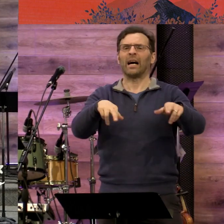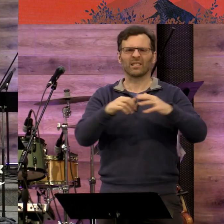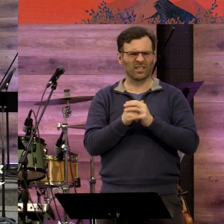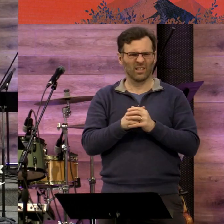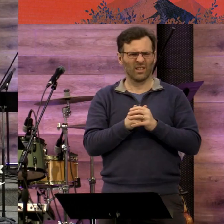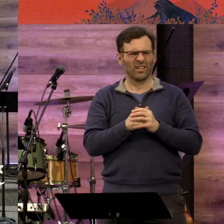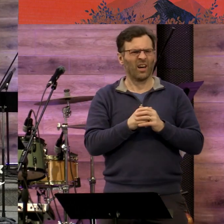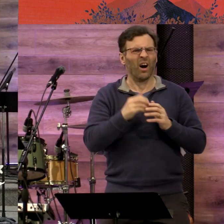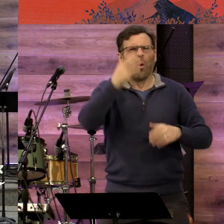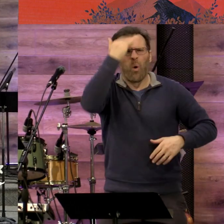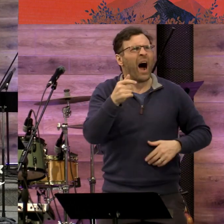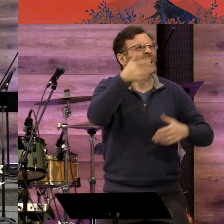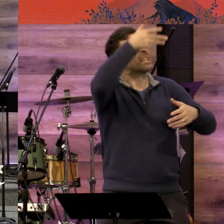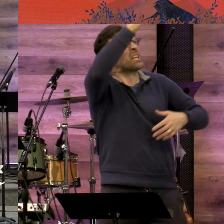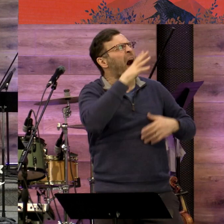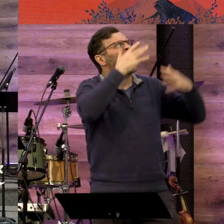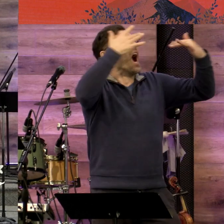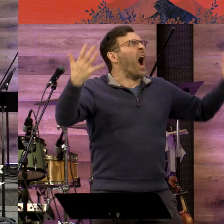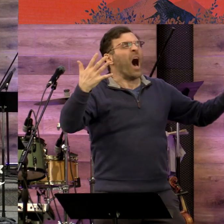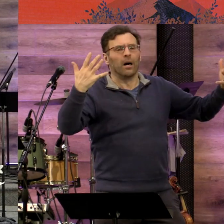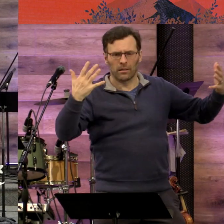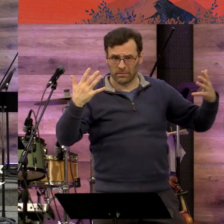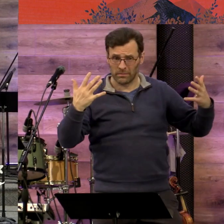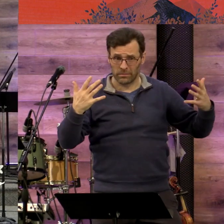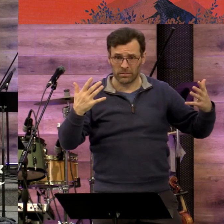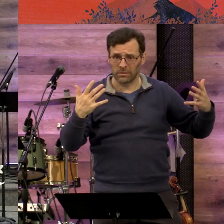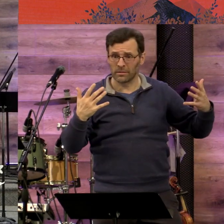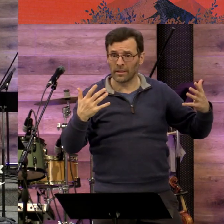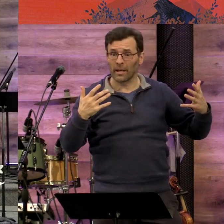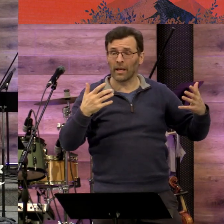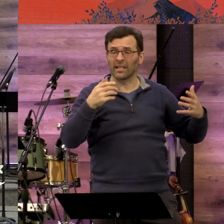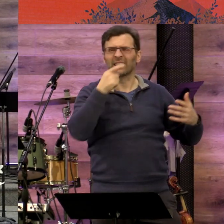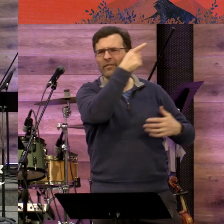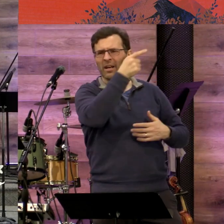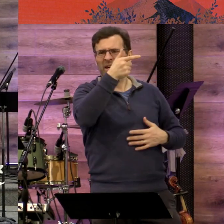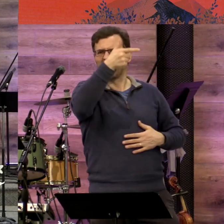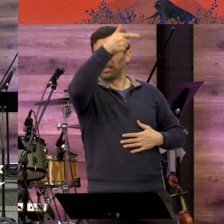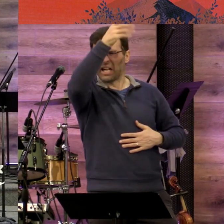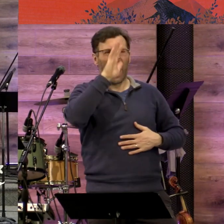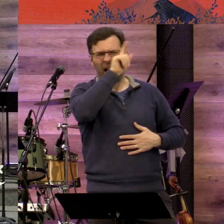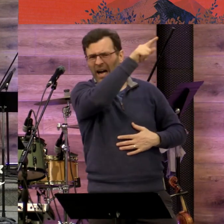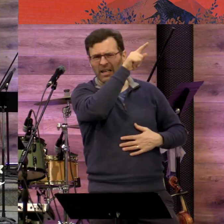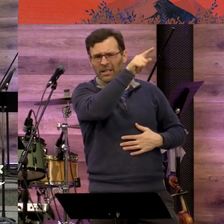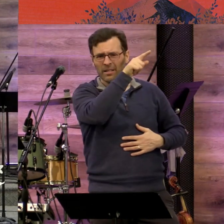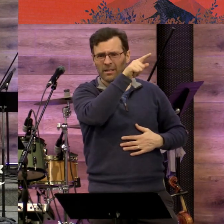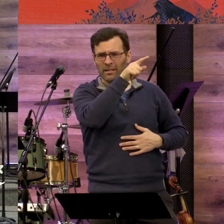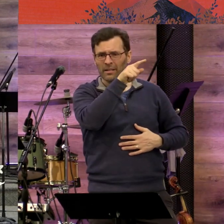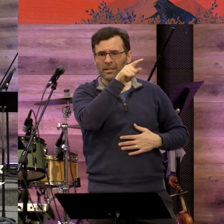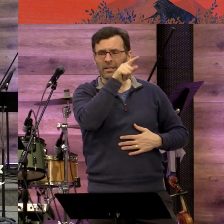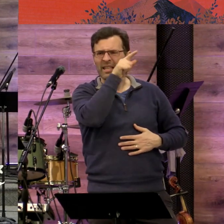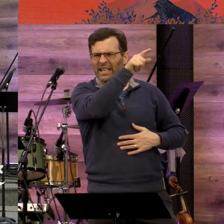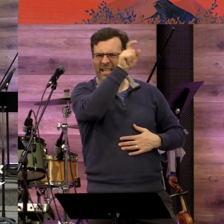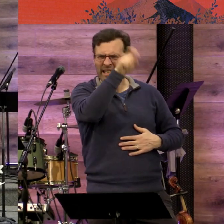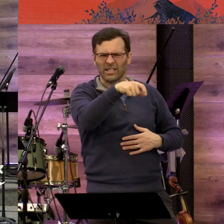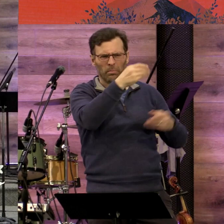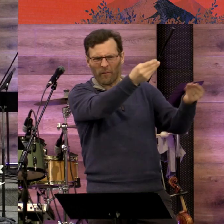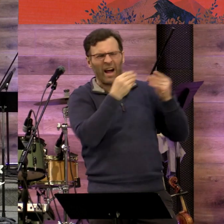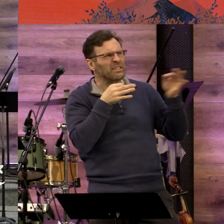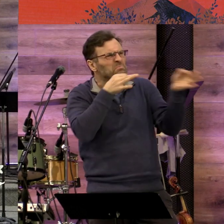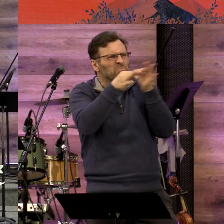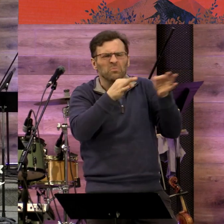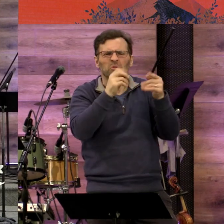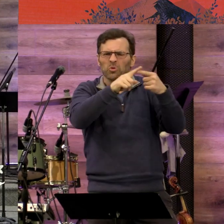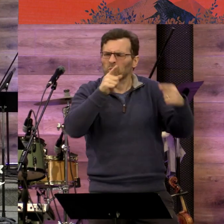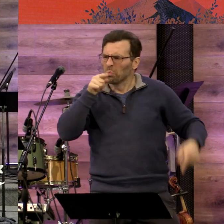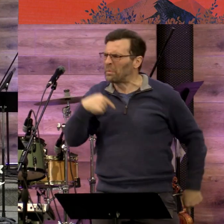how could God, as if God is in the box and he needs to provide an explanation